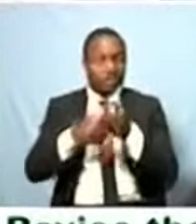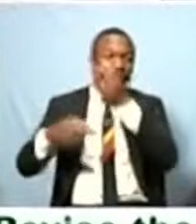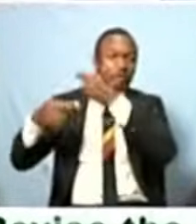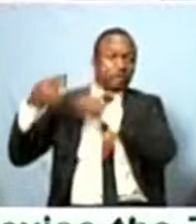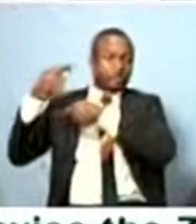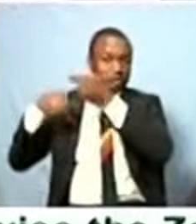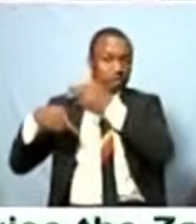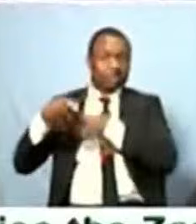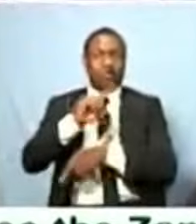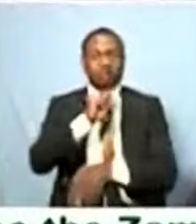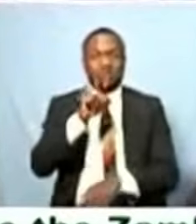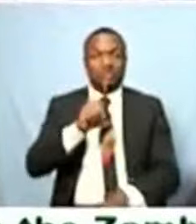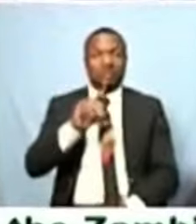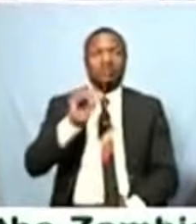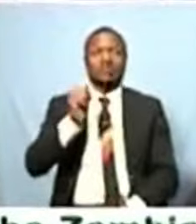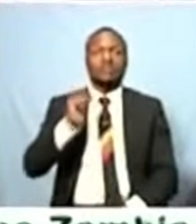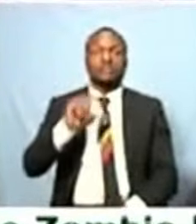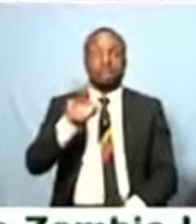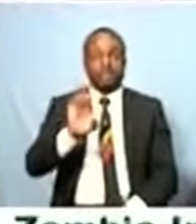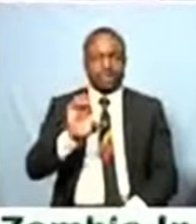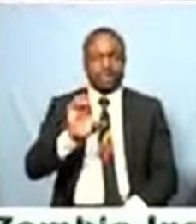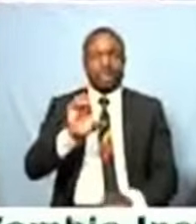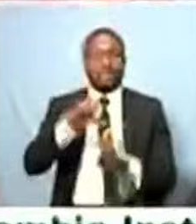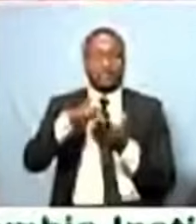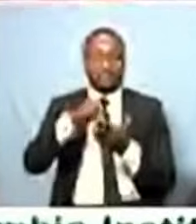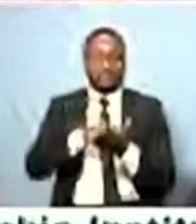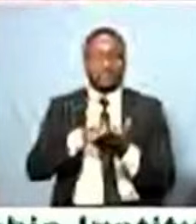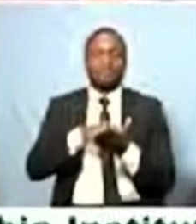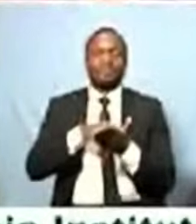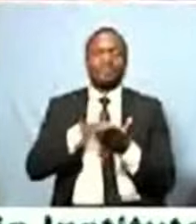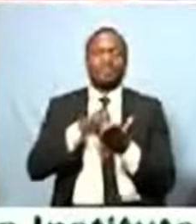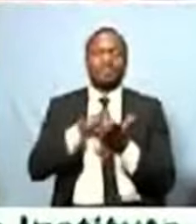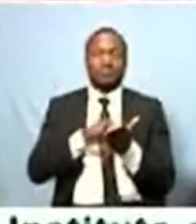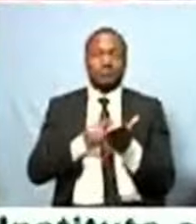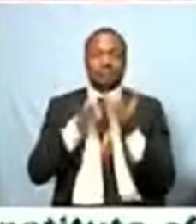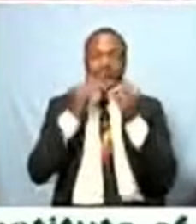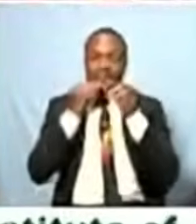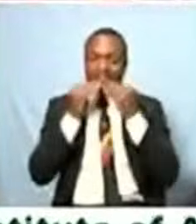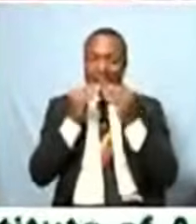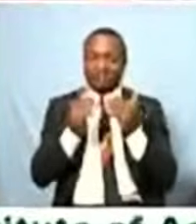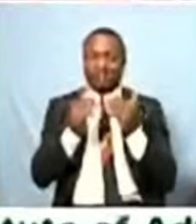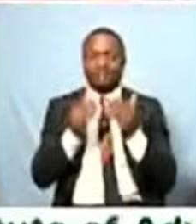of the Ziali rules. I thank you. Is the motion seconded?